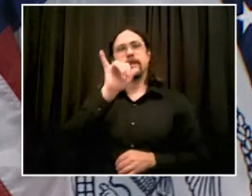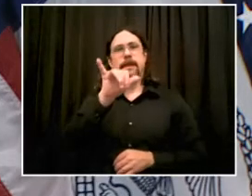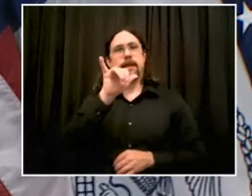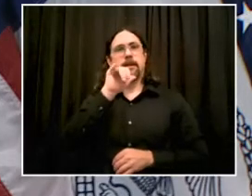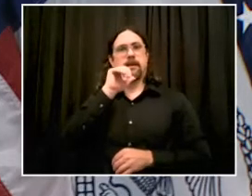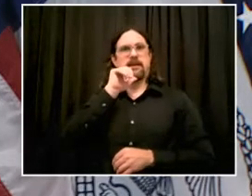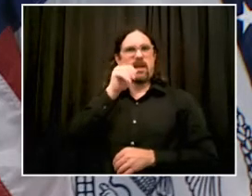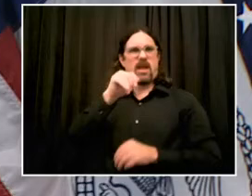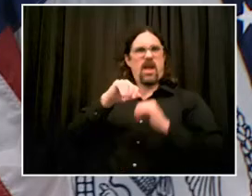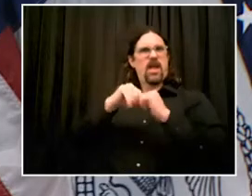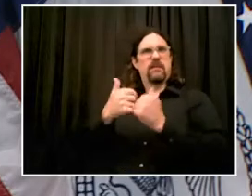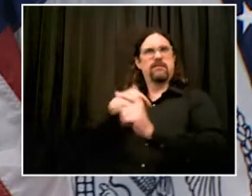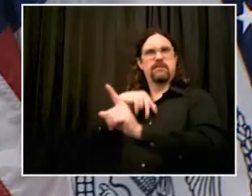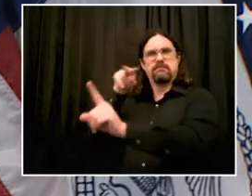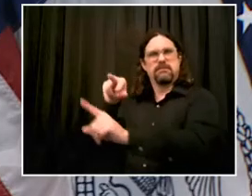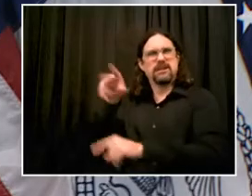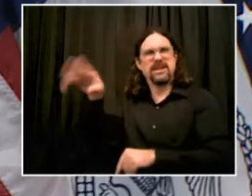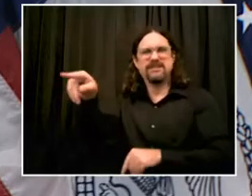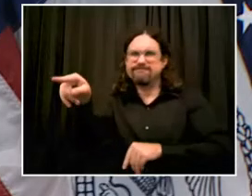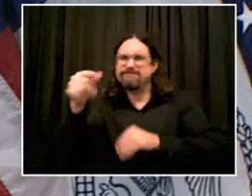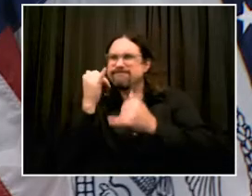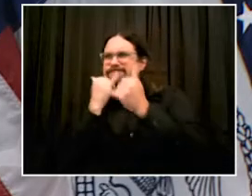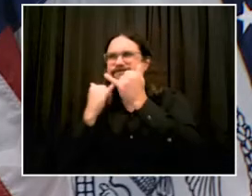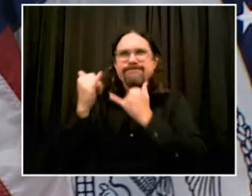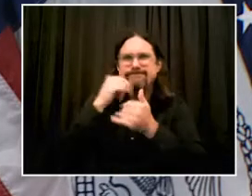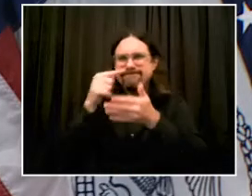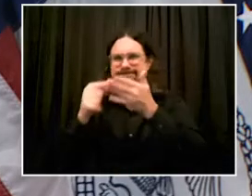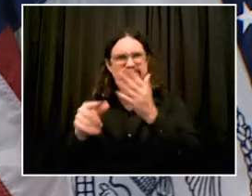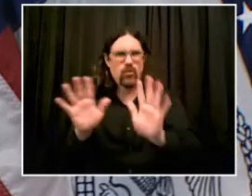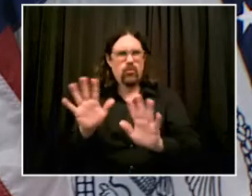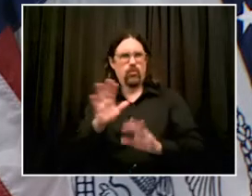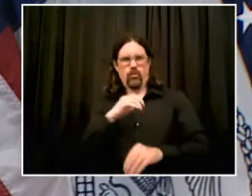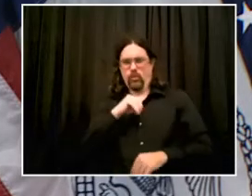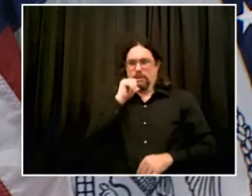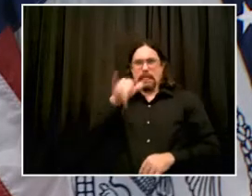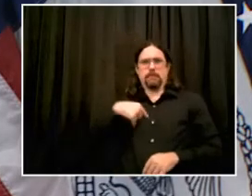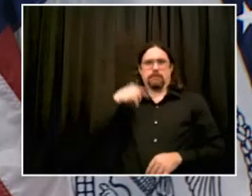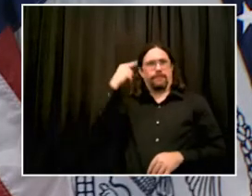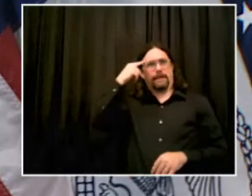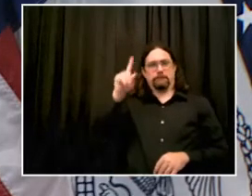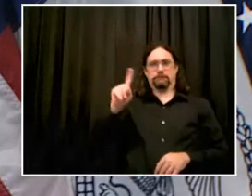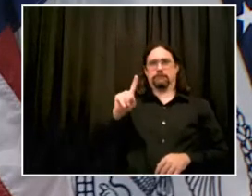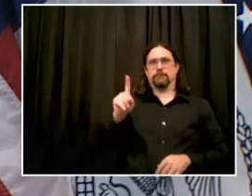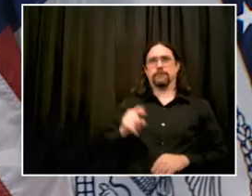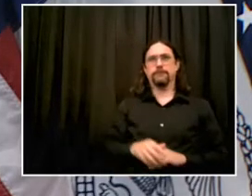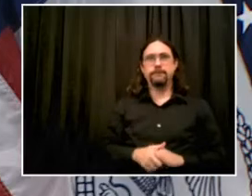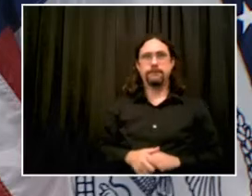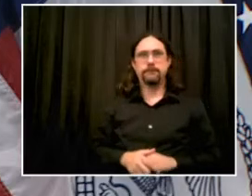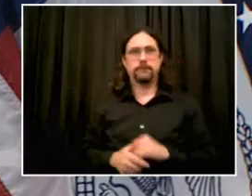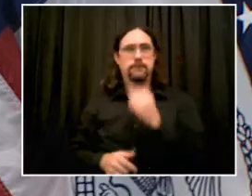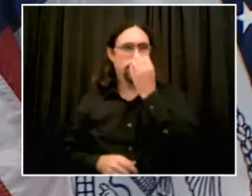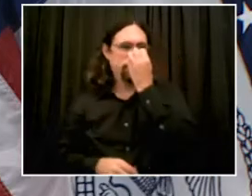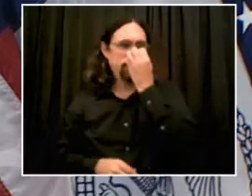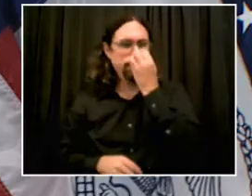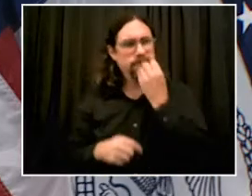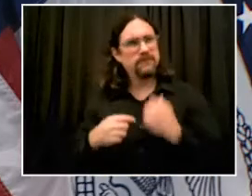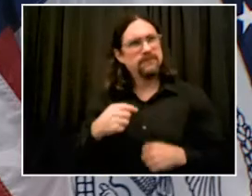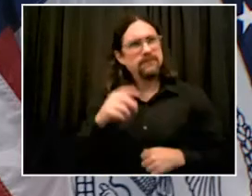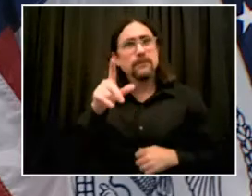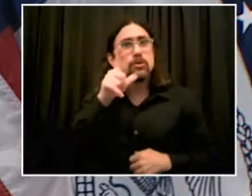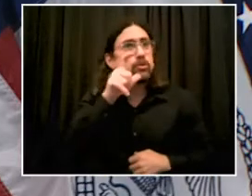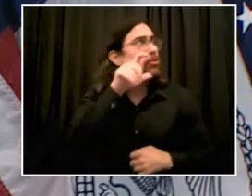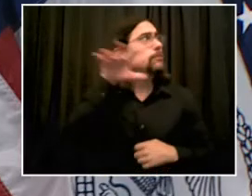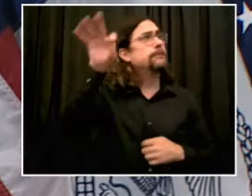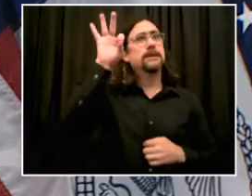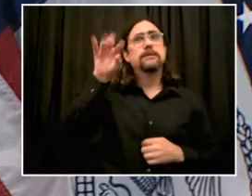her. I think she did some important work and some good work. I needed a series of things to happen a certain way